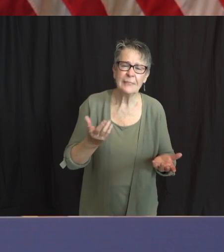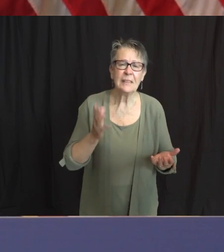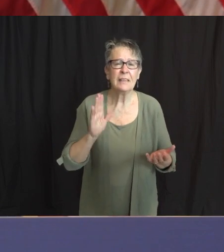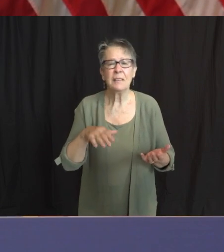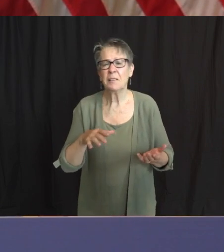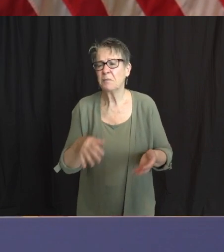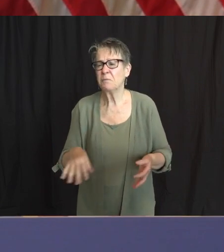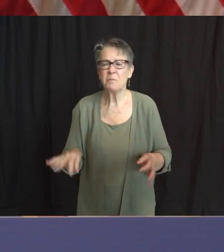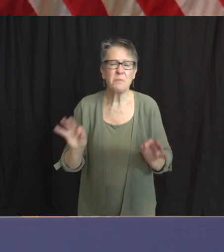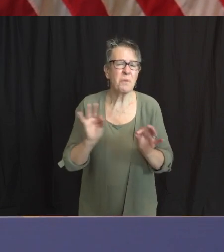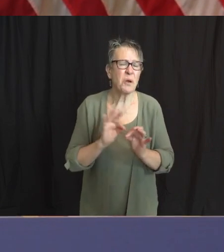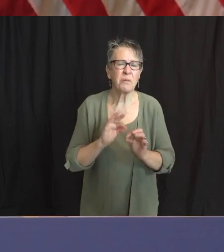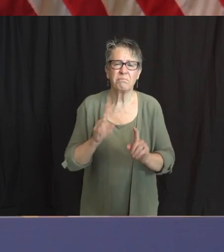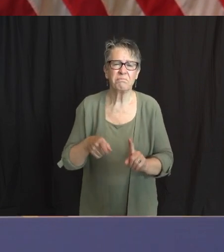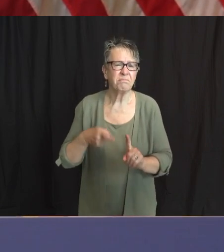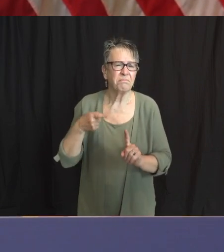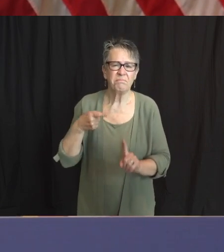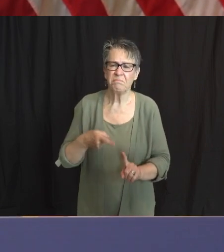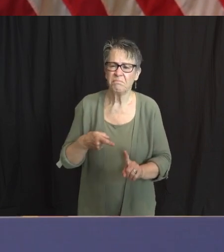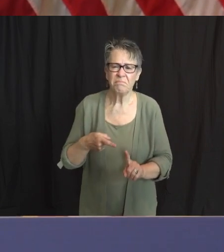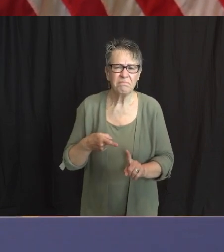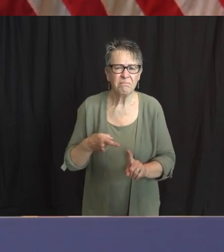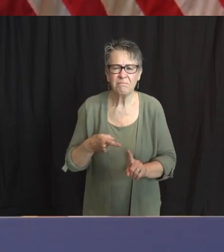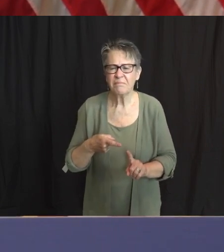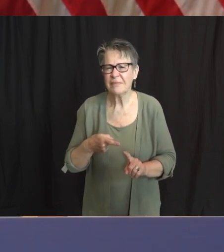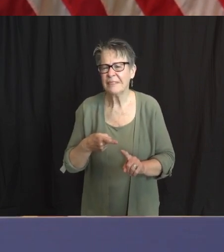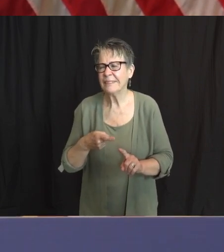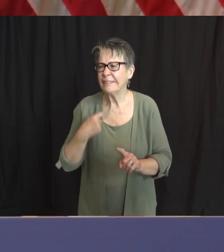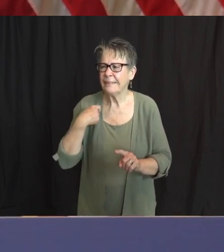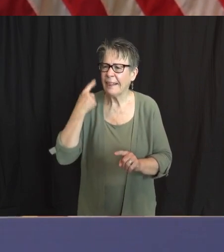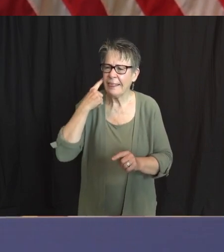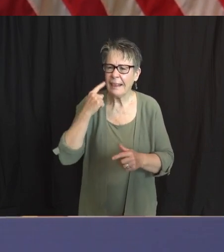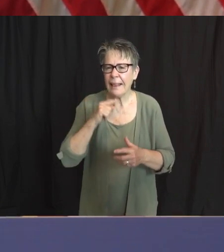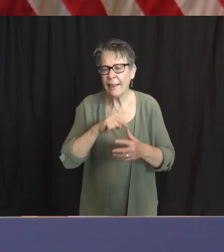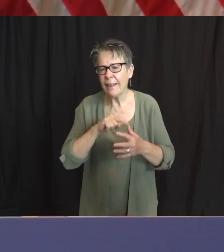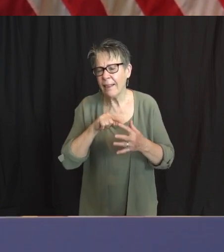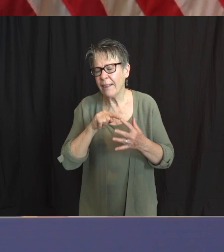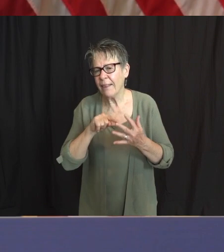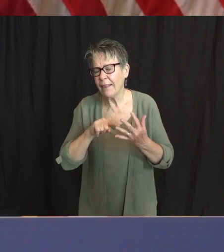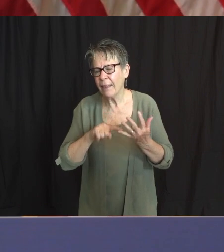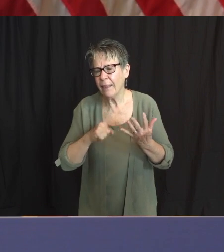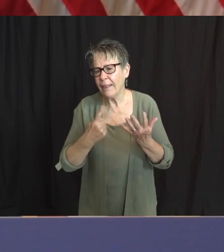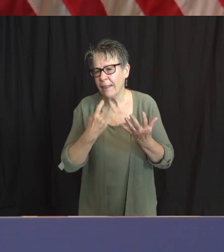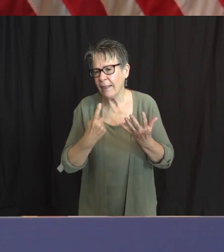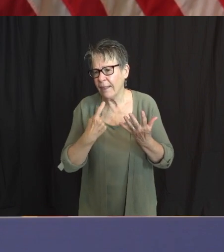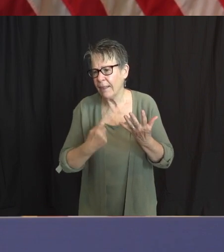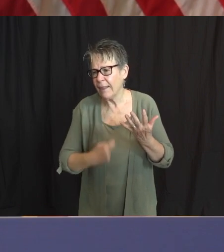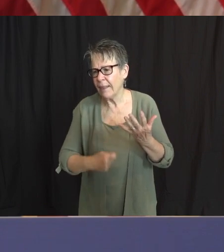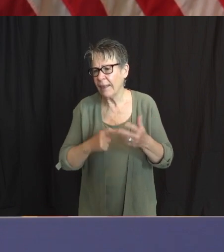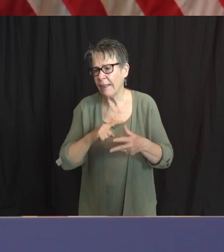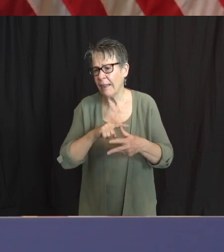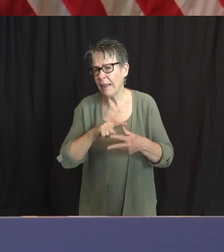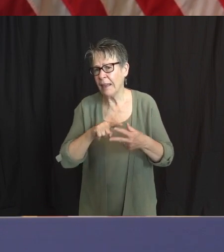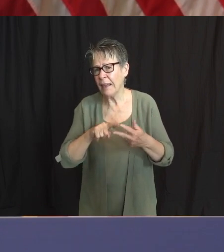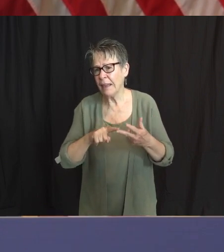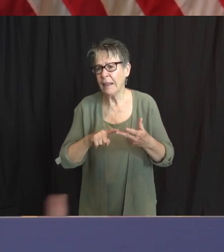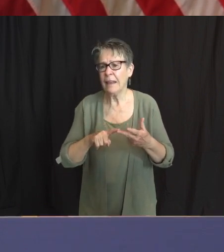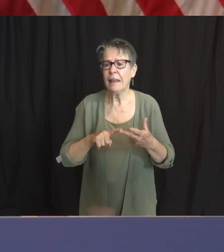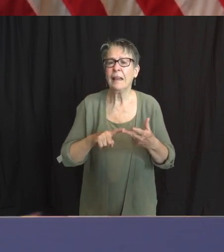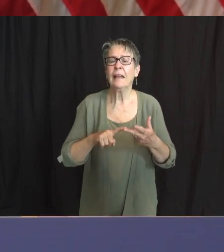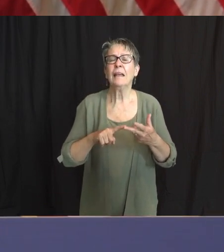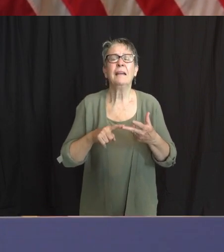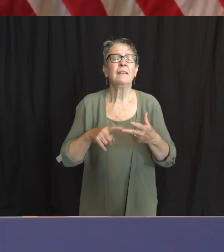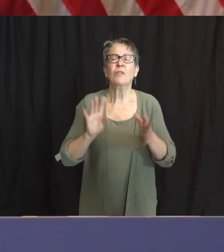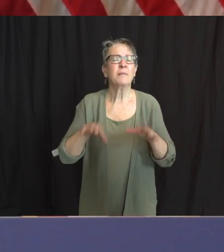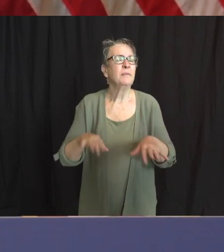prophylactic stuff that we're talking about, the trinity of social distancing, aggressive hygiene, including washing hands